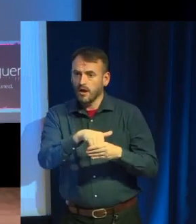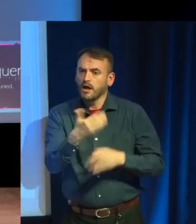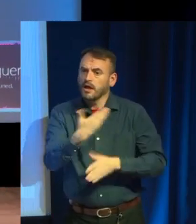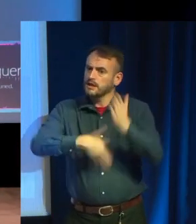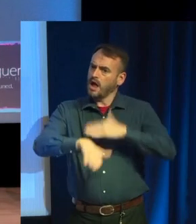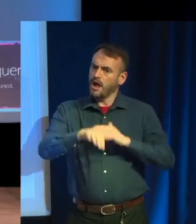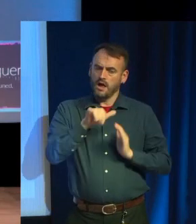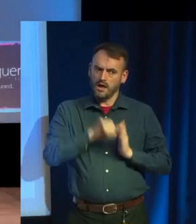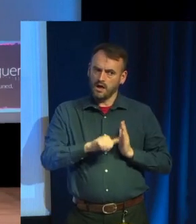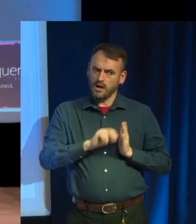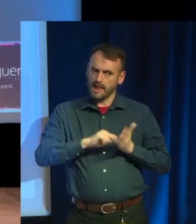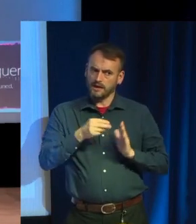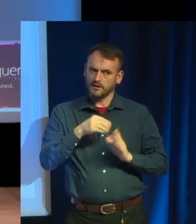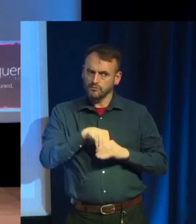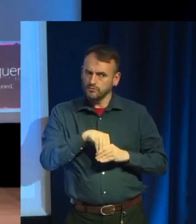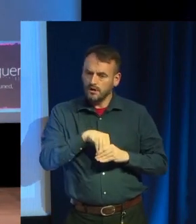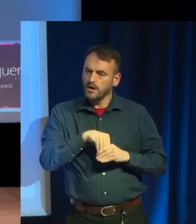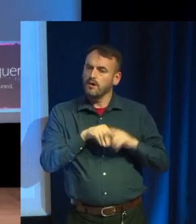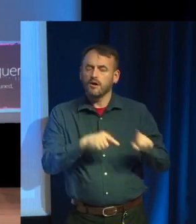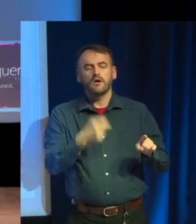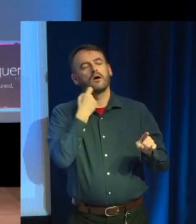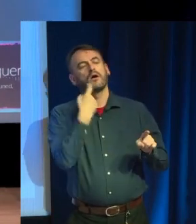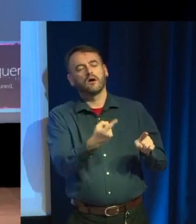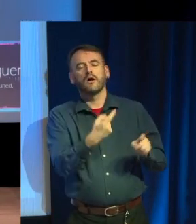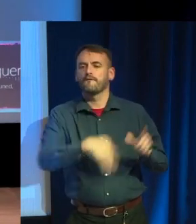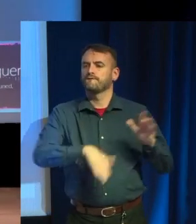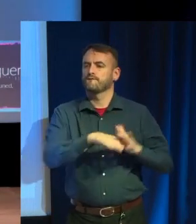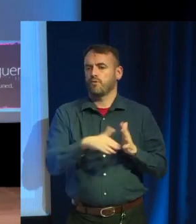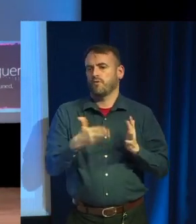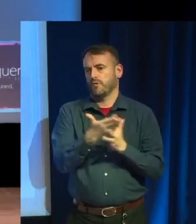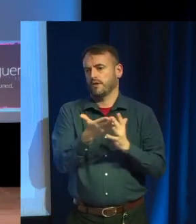made sense to make it fully accessible as much as we could.